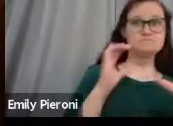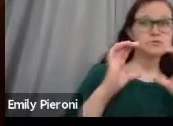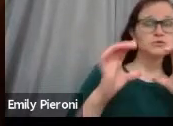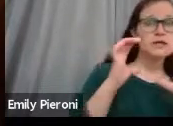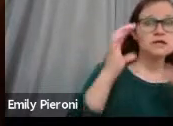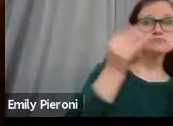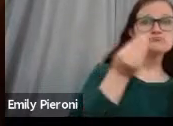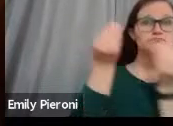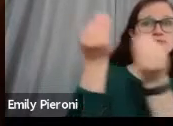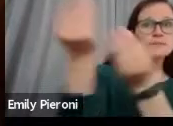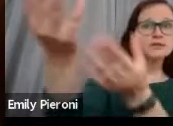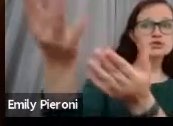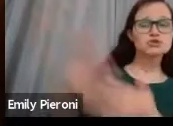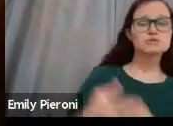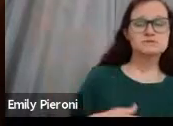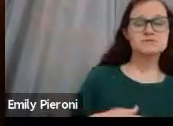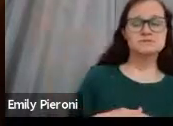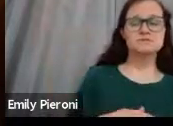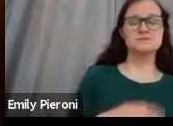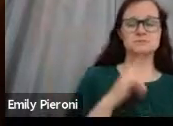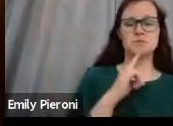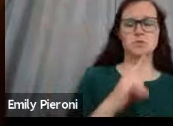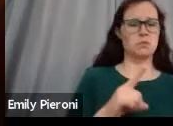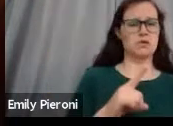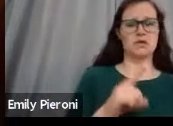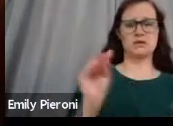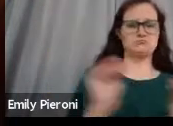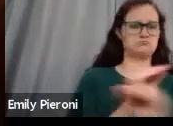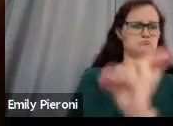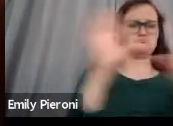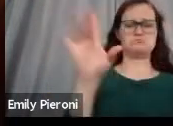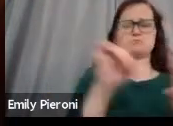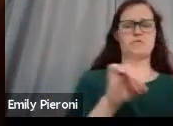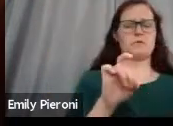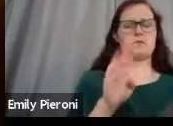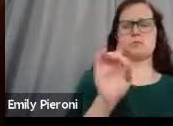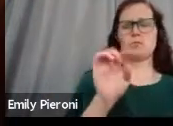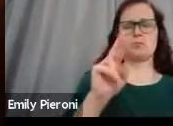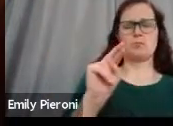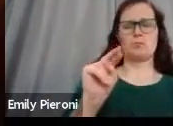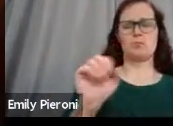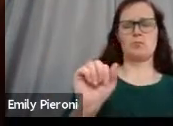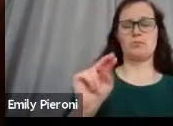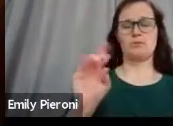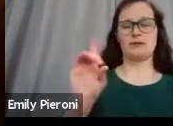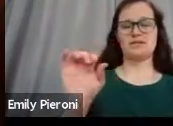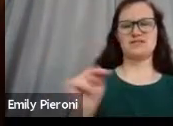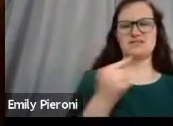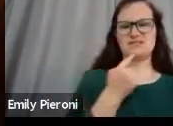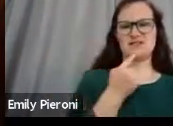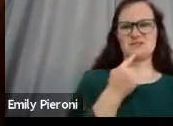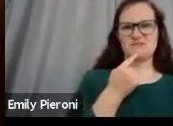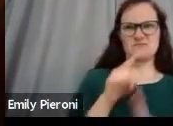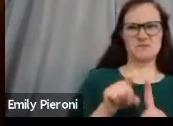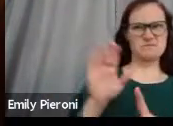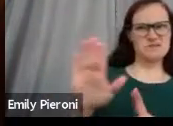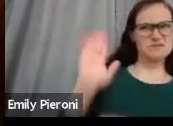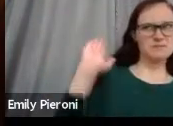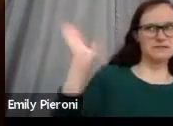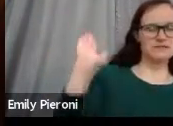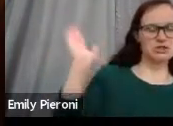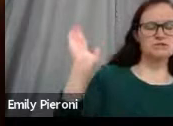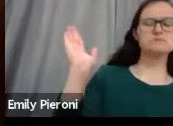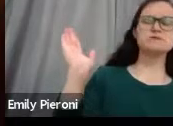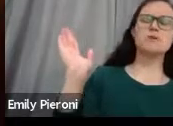information. And I think that's very clear from what Brandon was speaking about in his presentation. So if we think